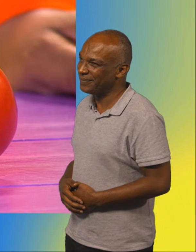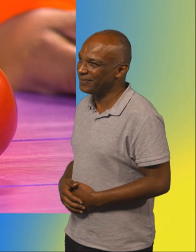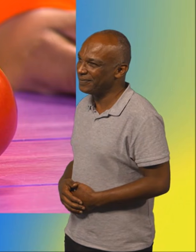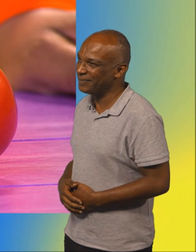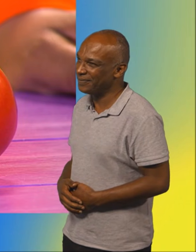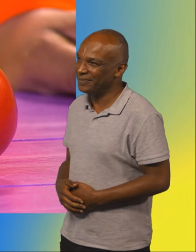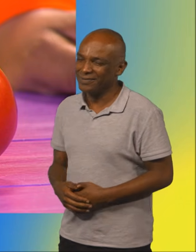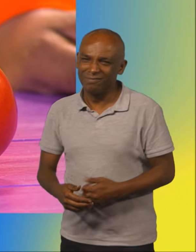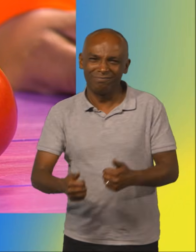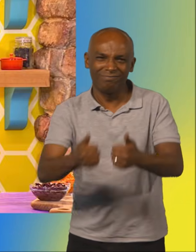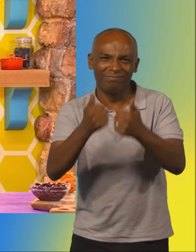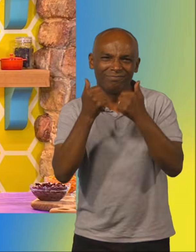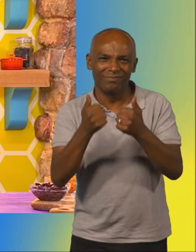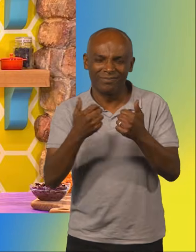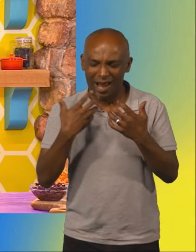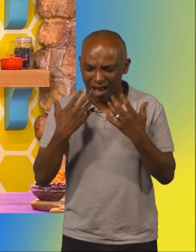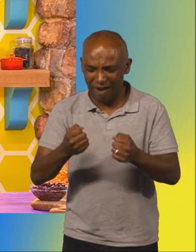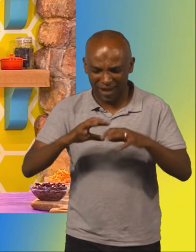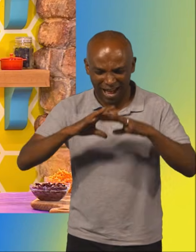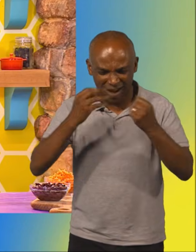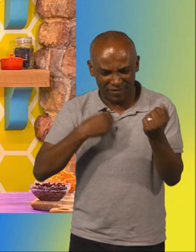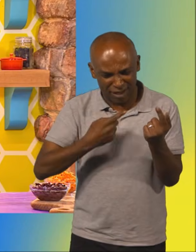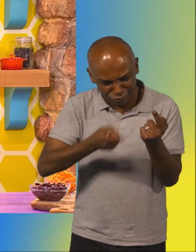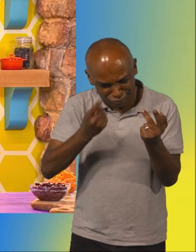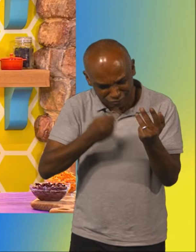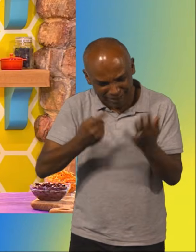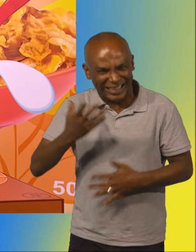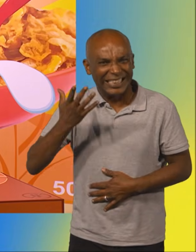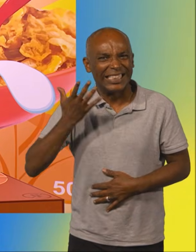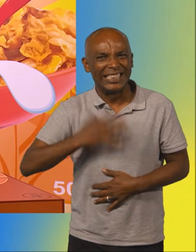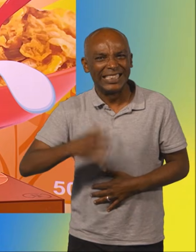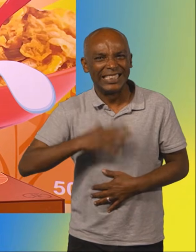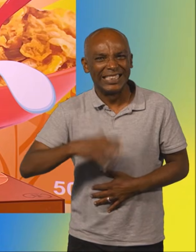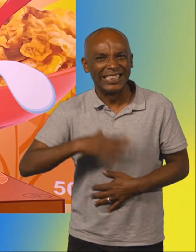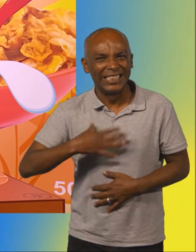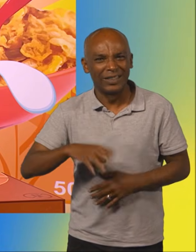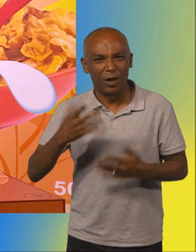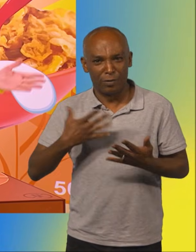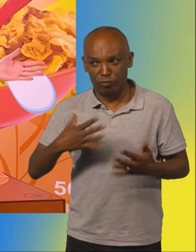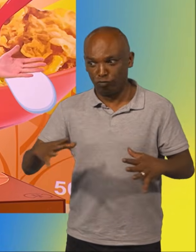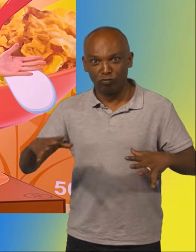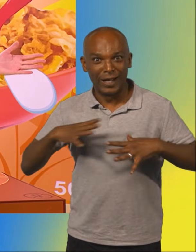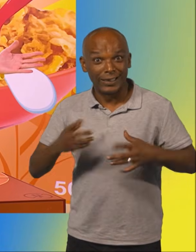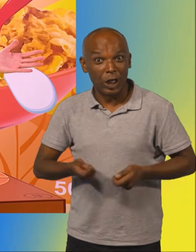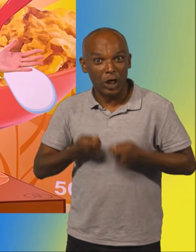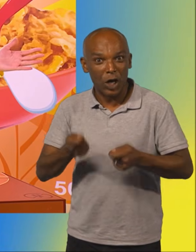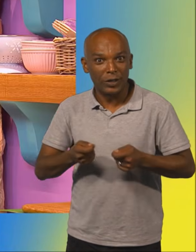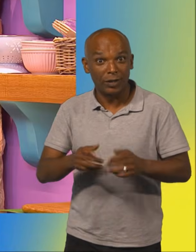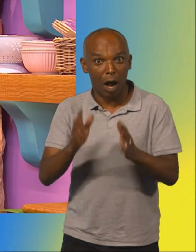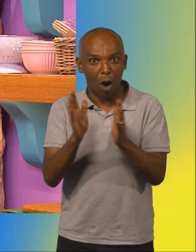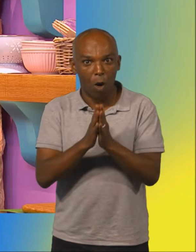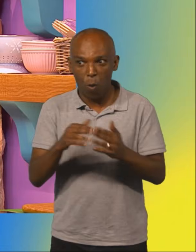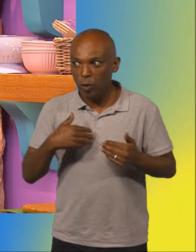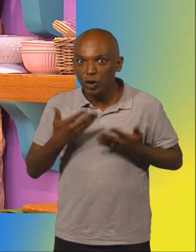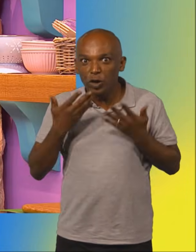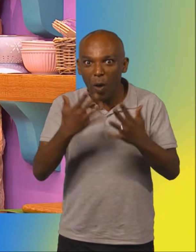Great! We have everything we need. We're all ready, so take a look. And we will show you how to cook.